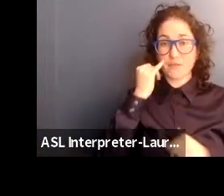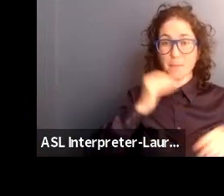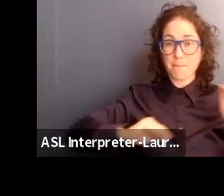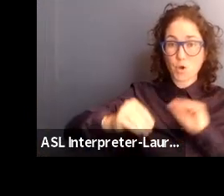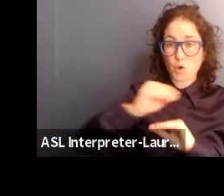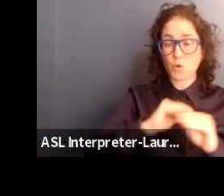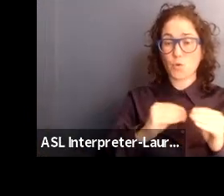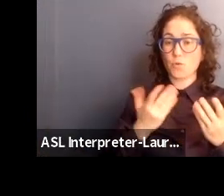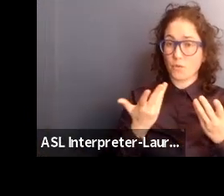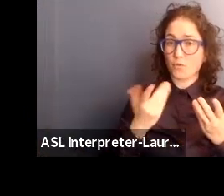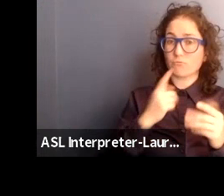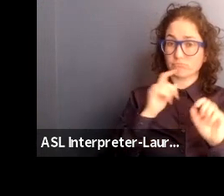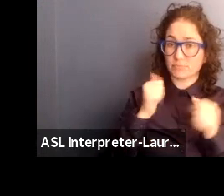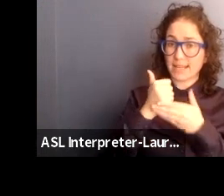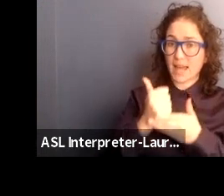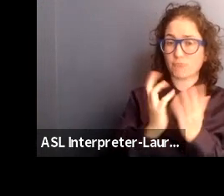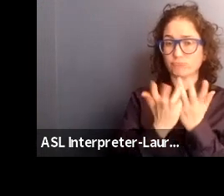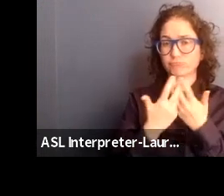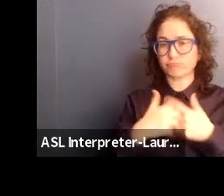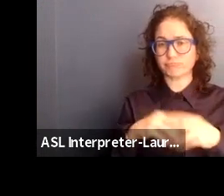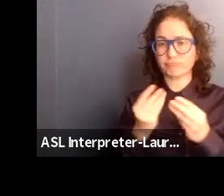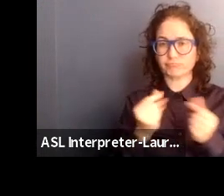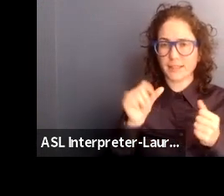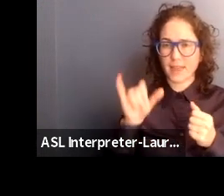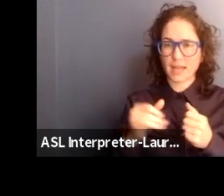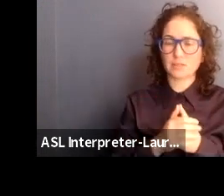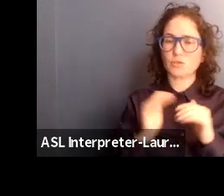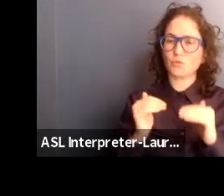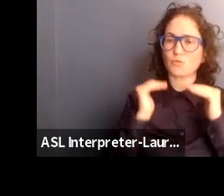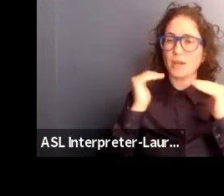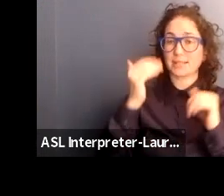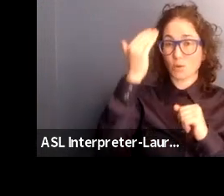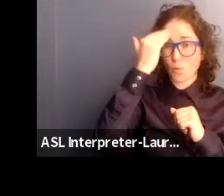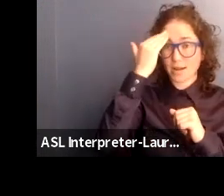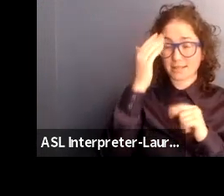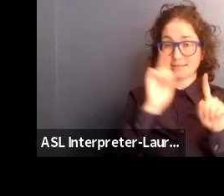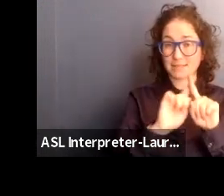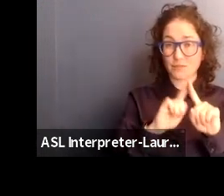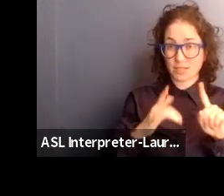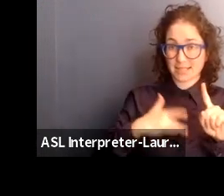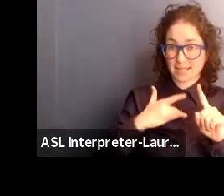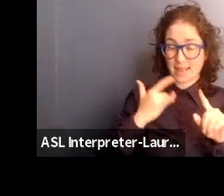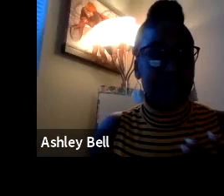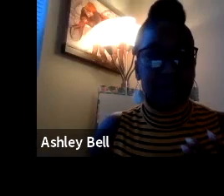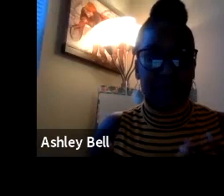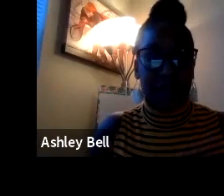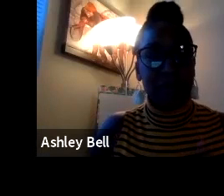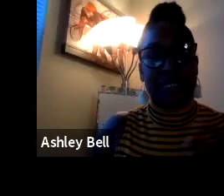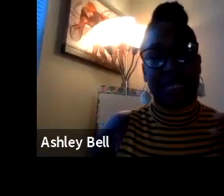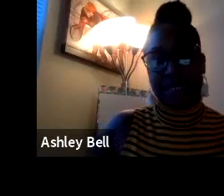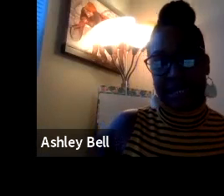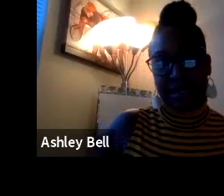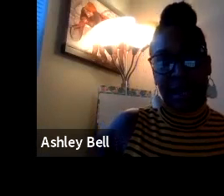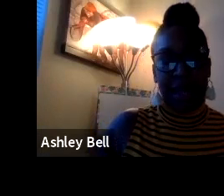little bit can kind of help sort through that. So just raising awareness of what sensations the movement creates. Some examples of that could